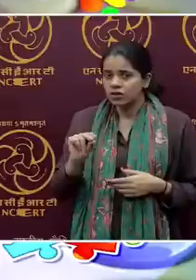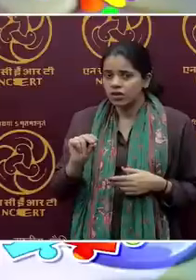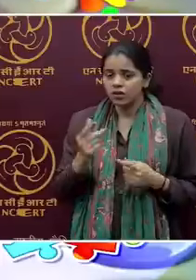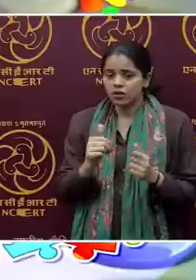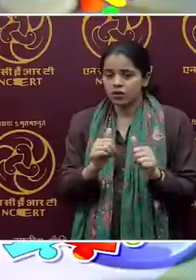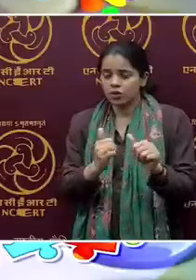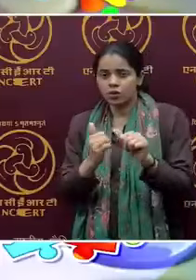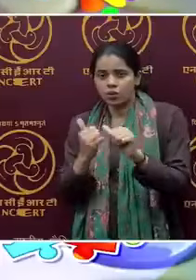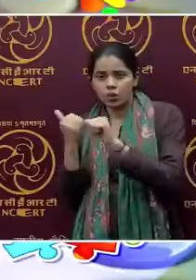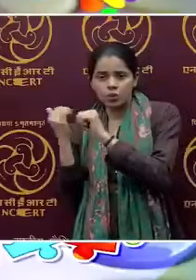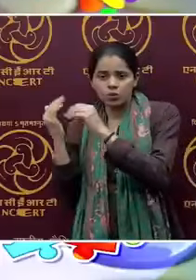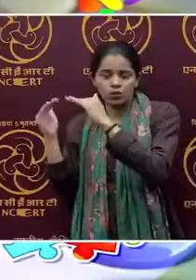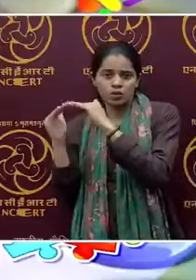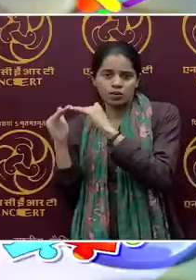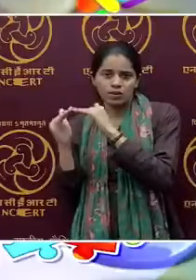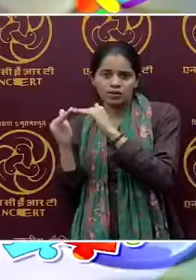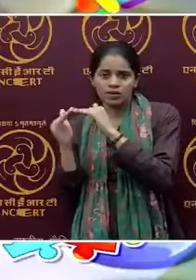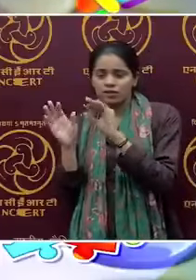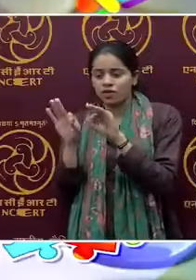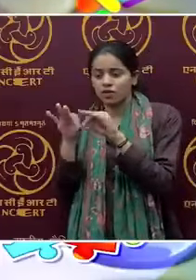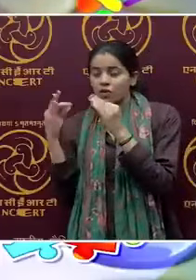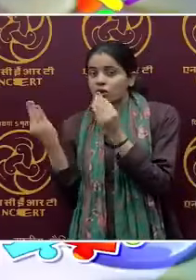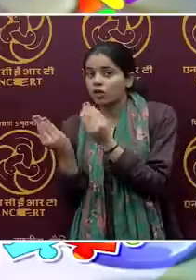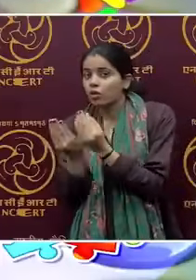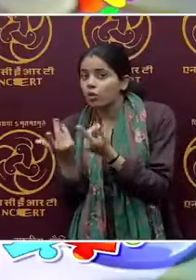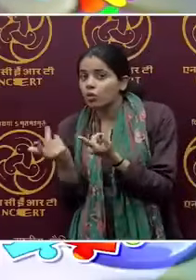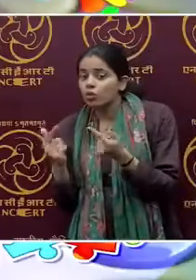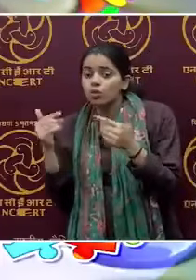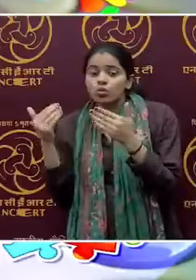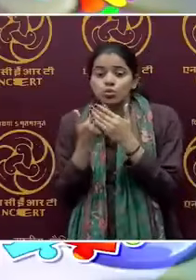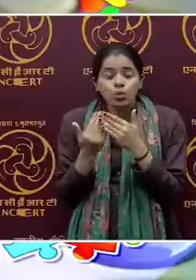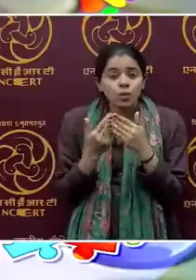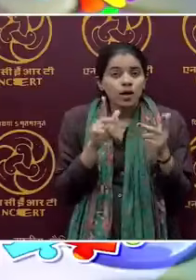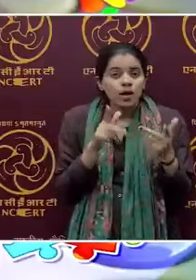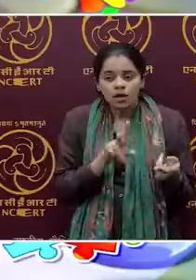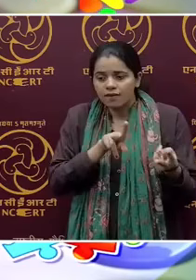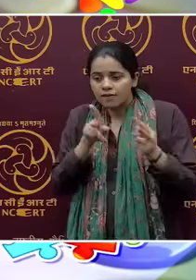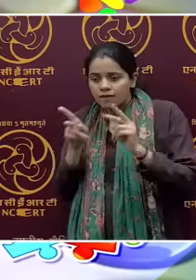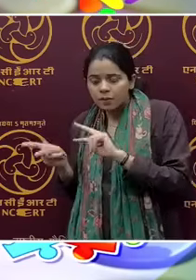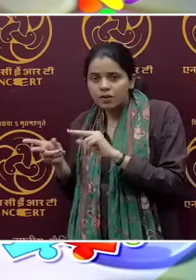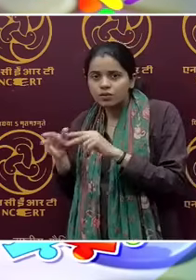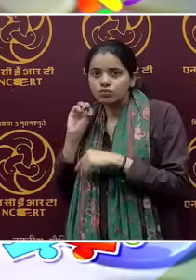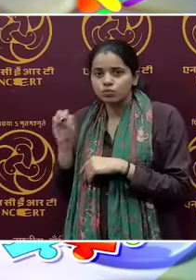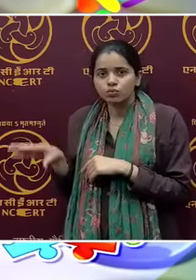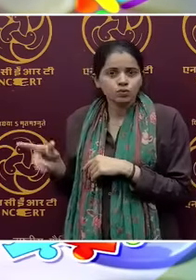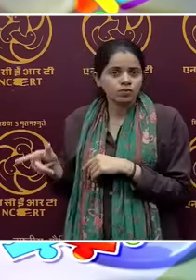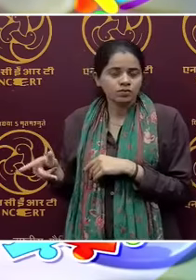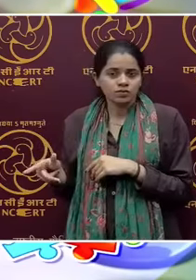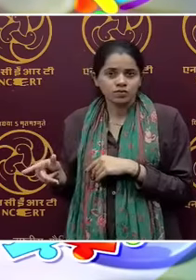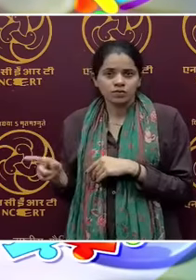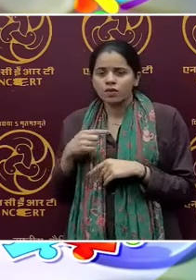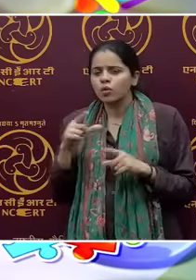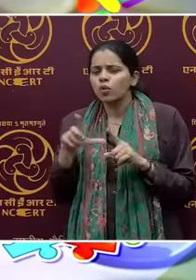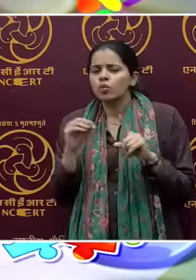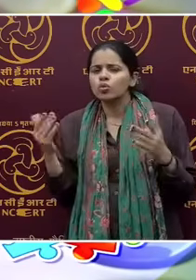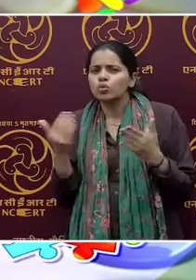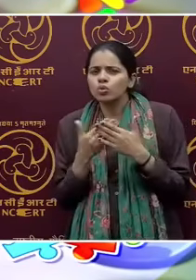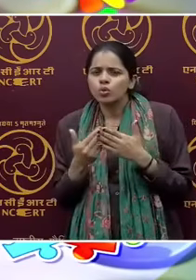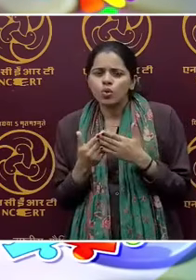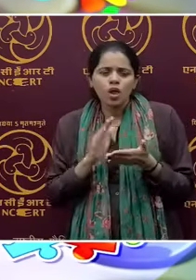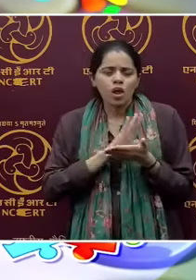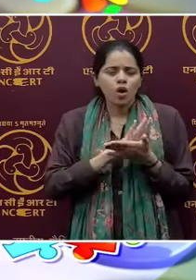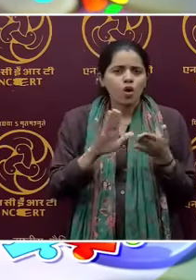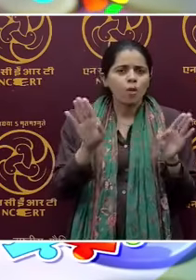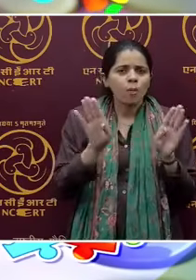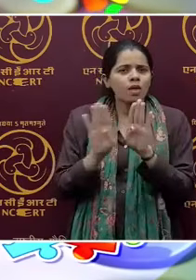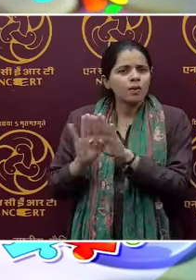back home and telling their family what they did in school. Okay. Coming to school and being asked what you did in the holiday,